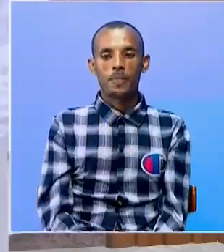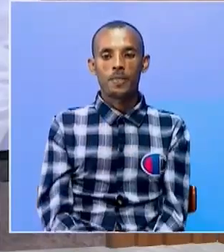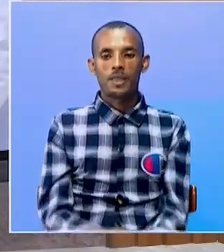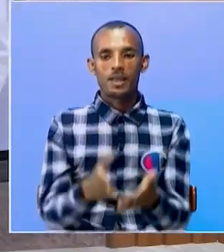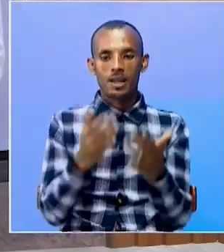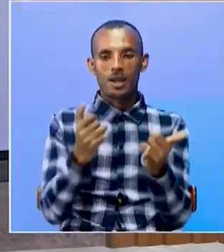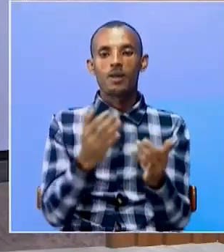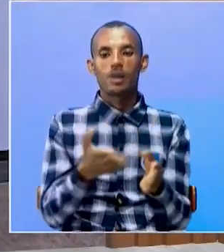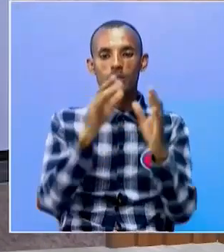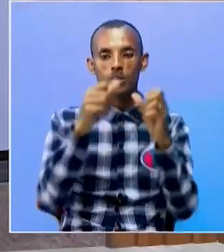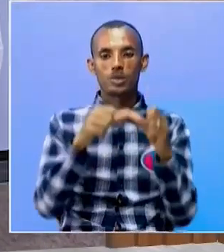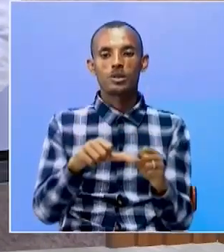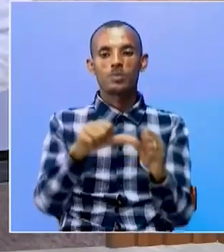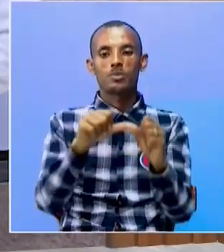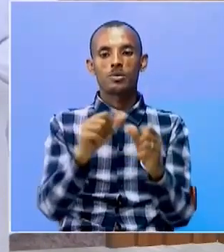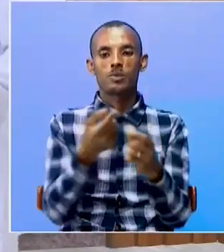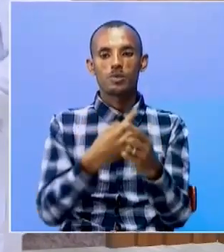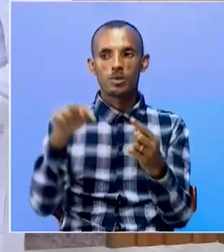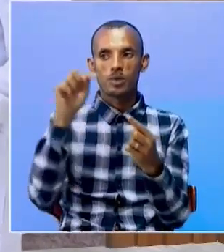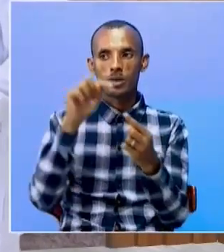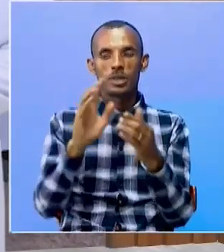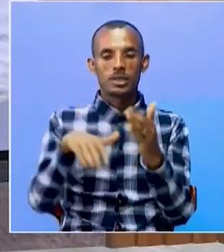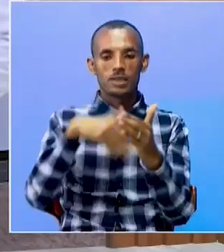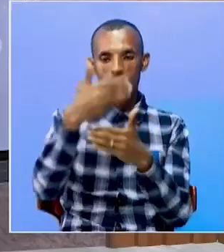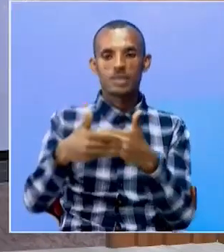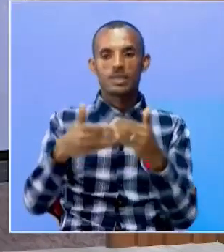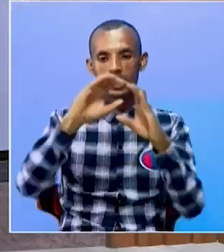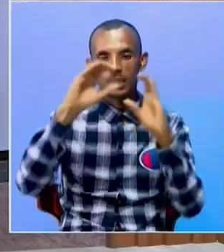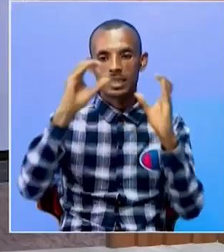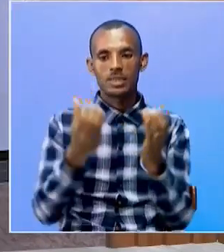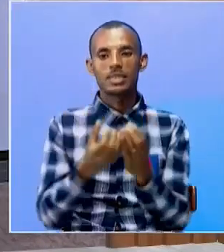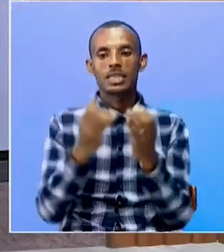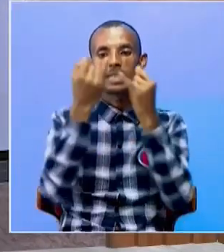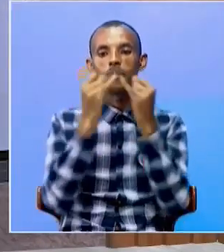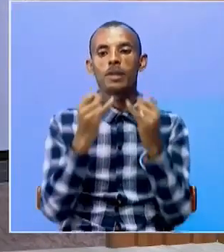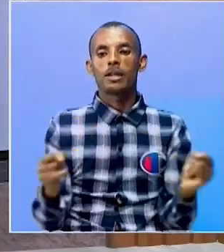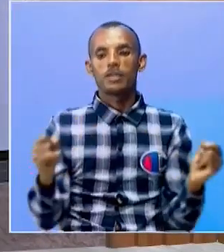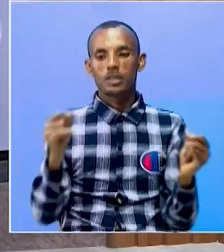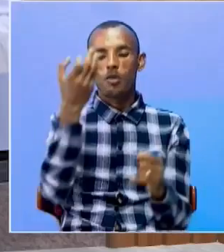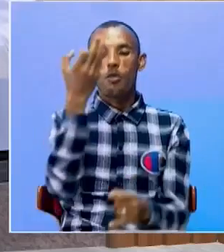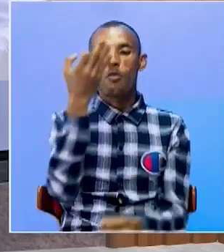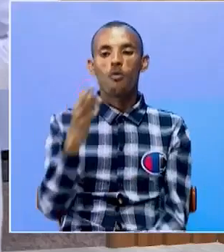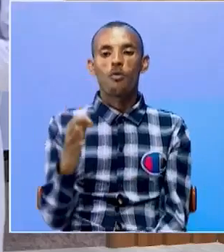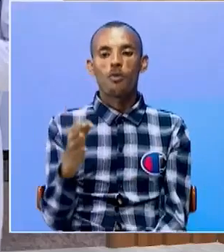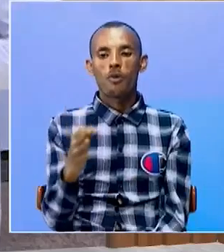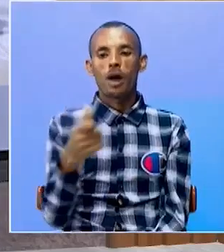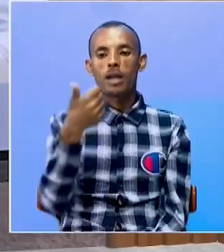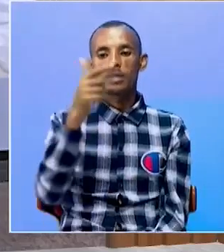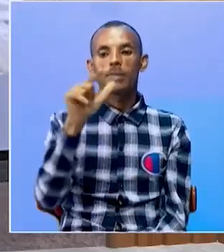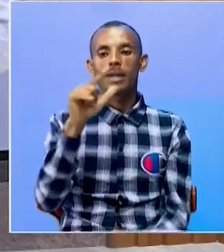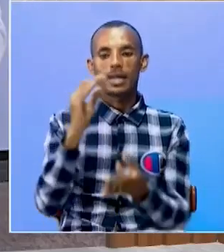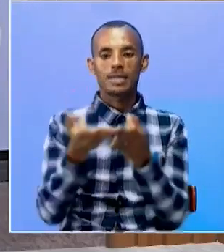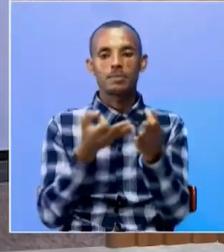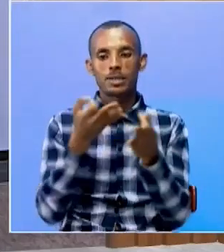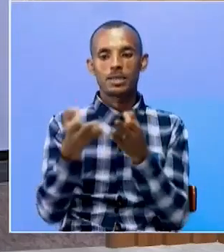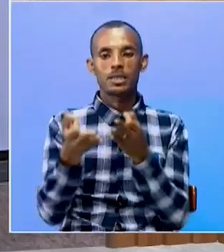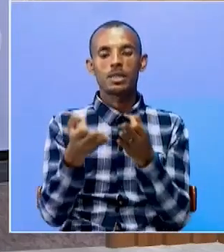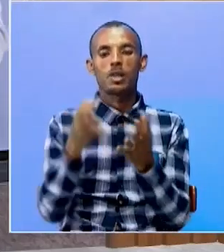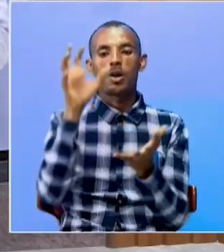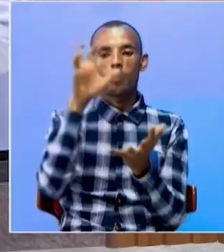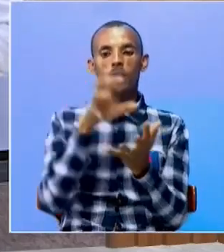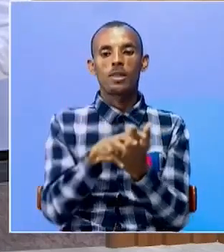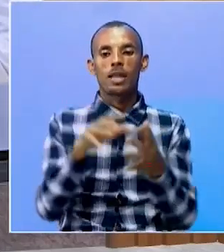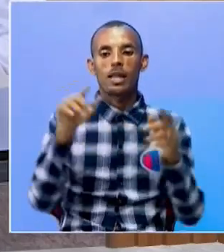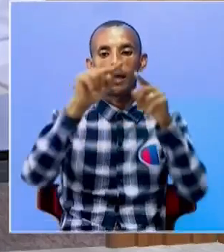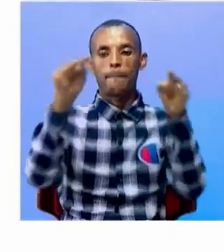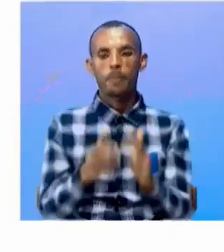Now let's continue to the next section, simplification of algebraic expression containing